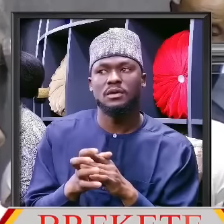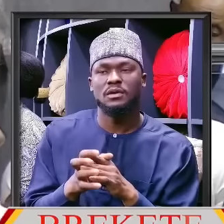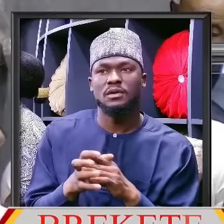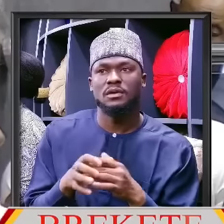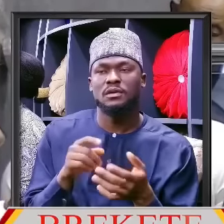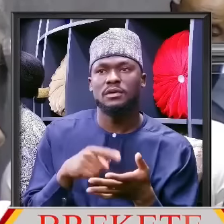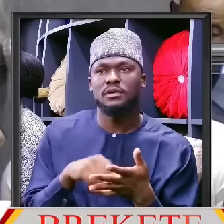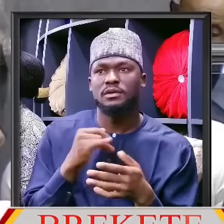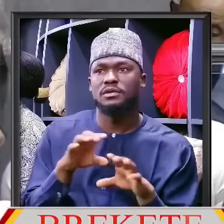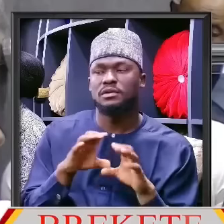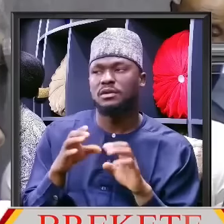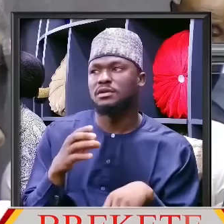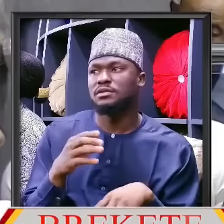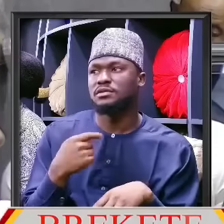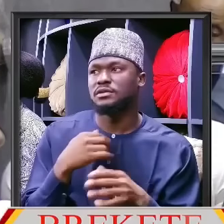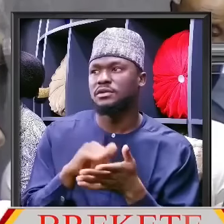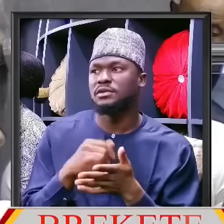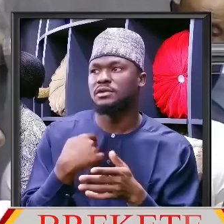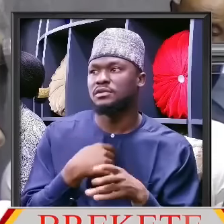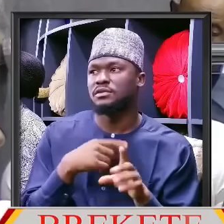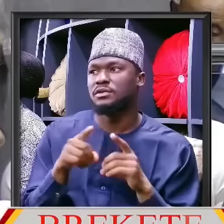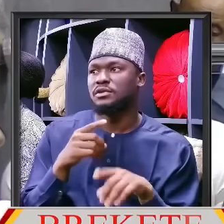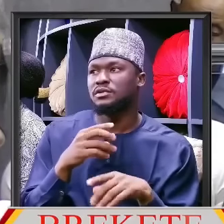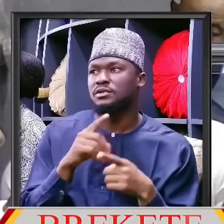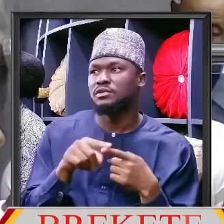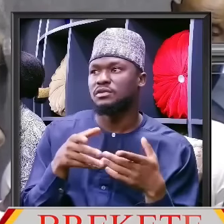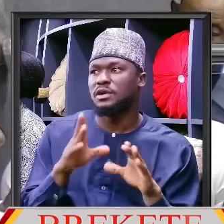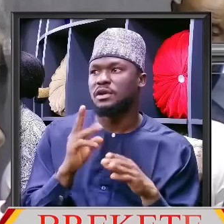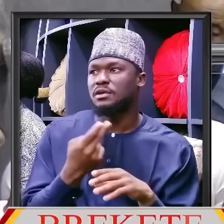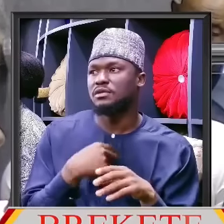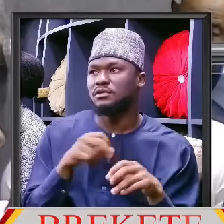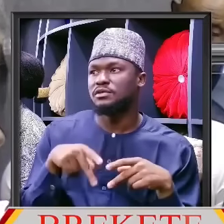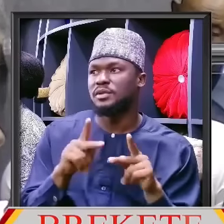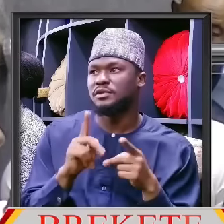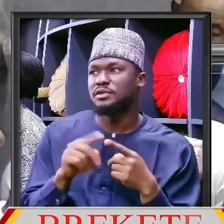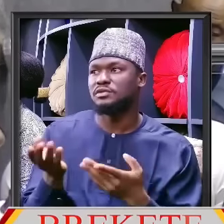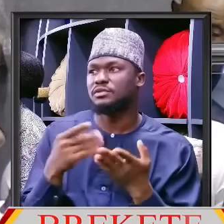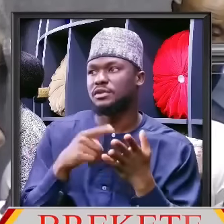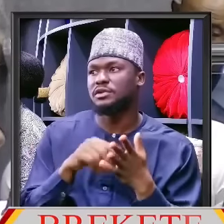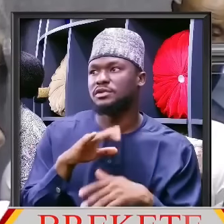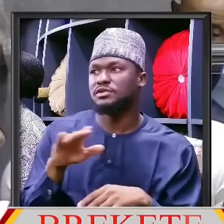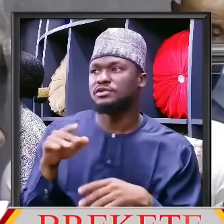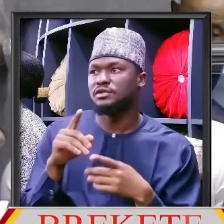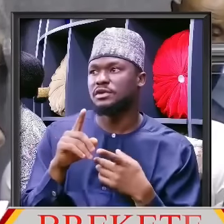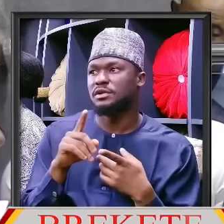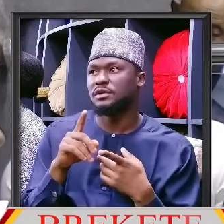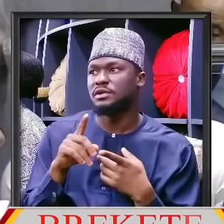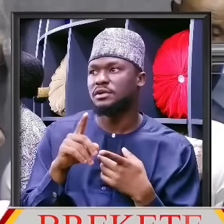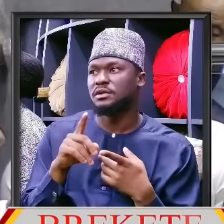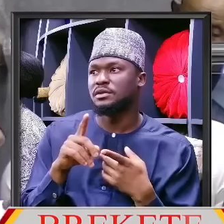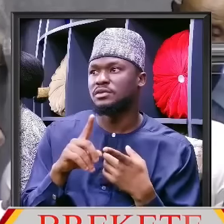will generate a document granting us permission to make these students